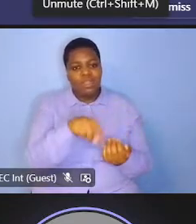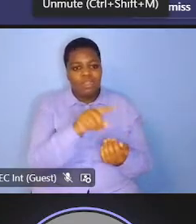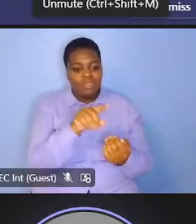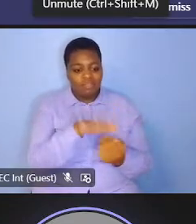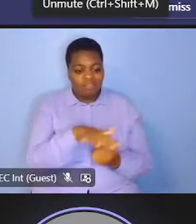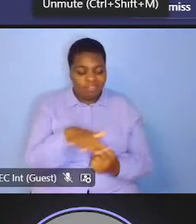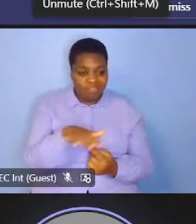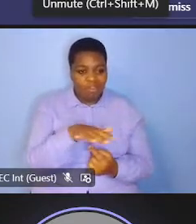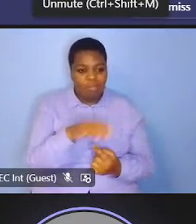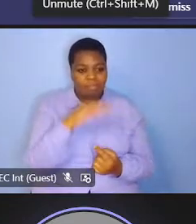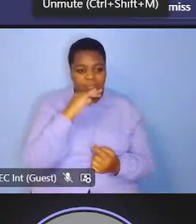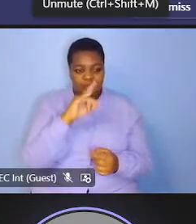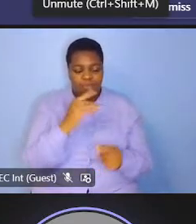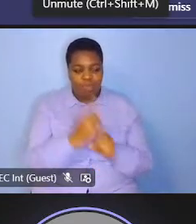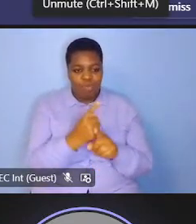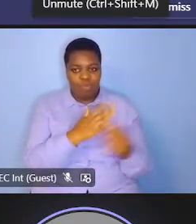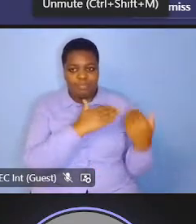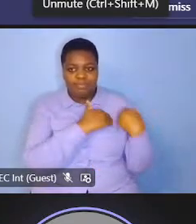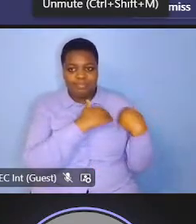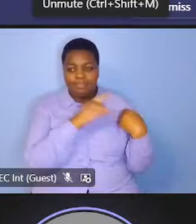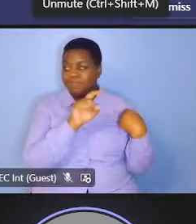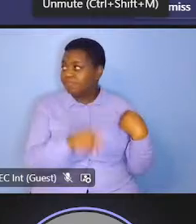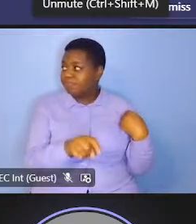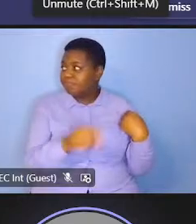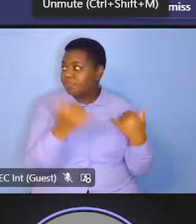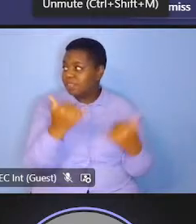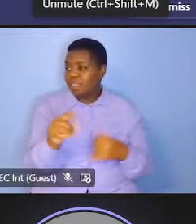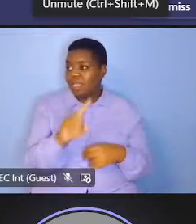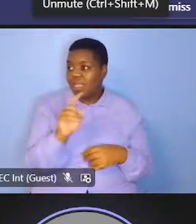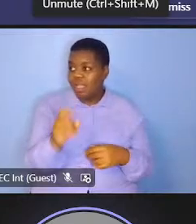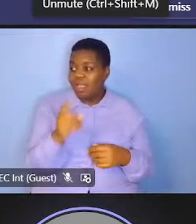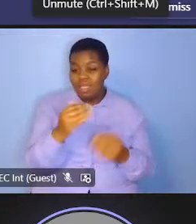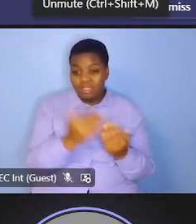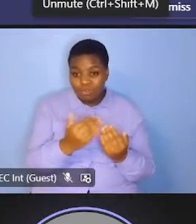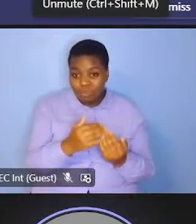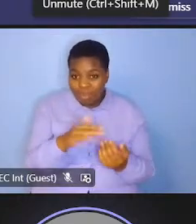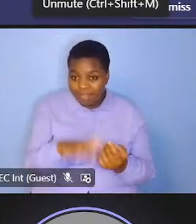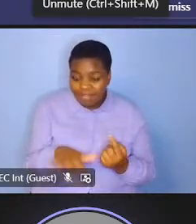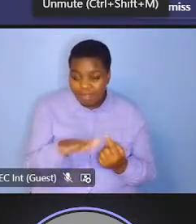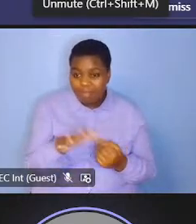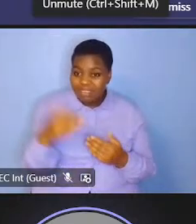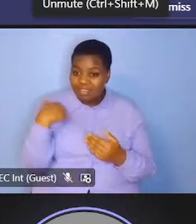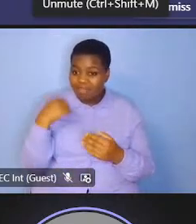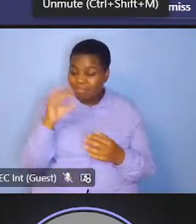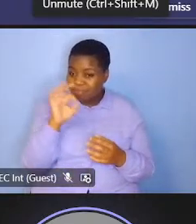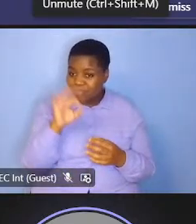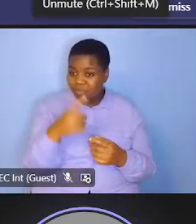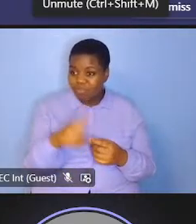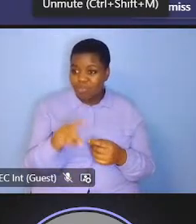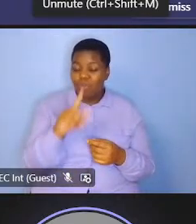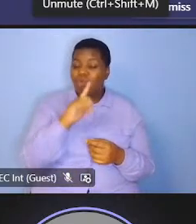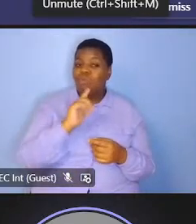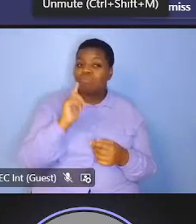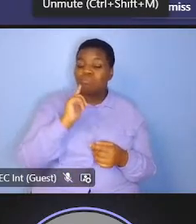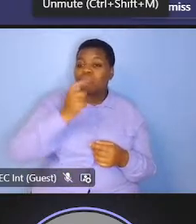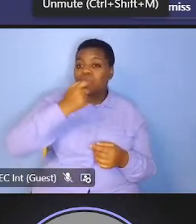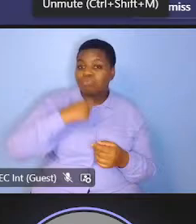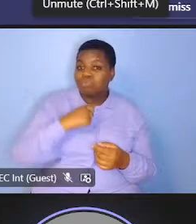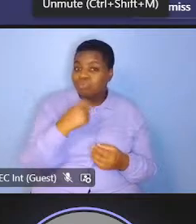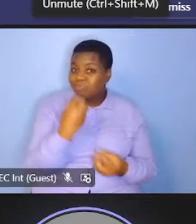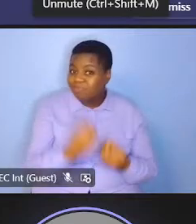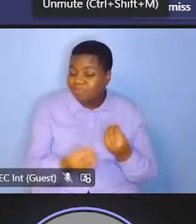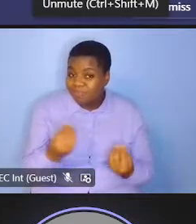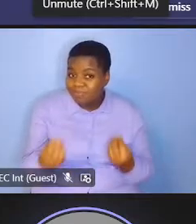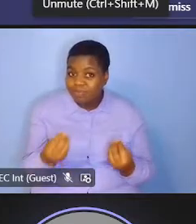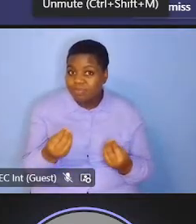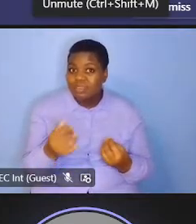environment should be safe. Now, the question is the school environment safe for the LGBTIQ learners? If